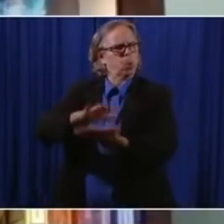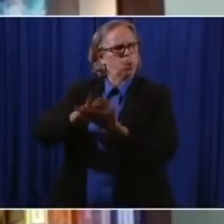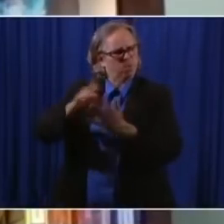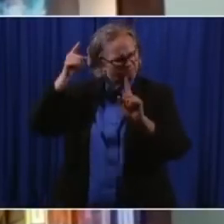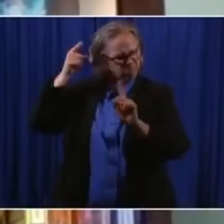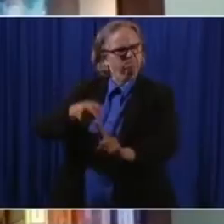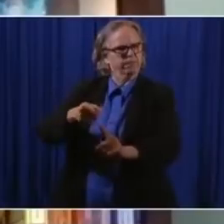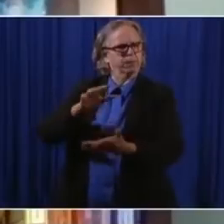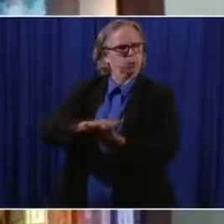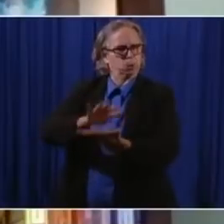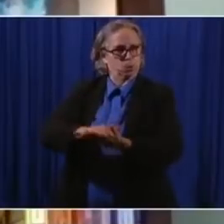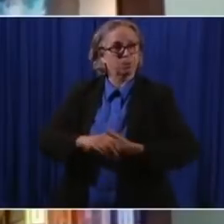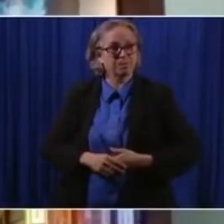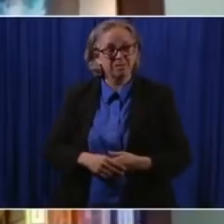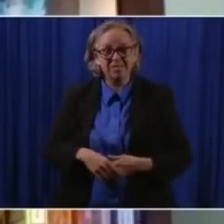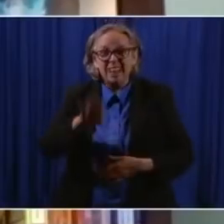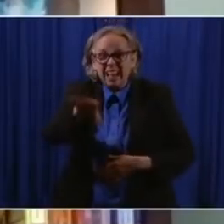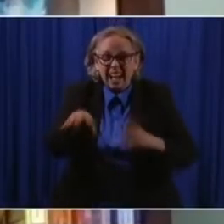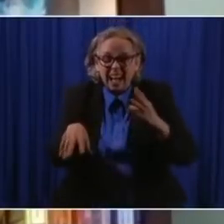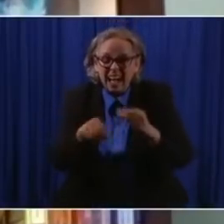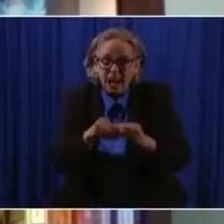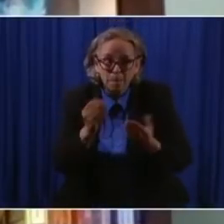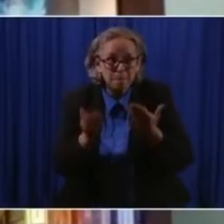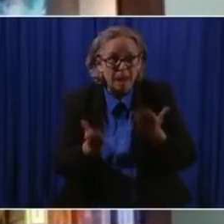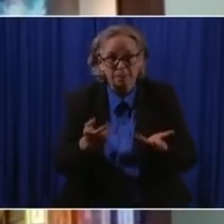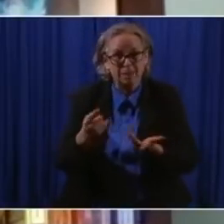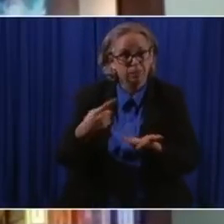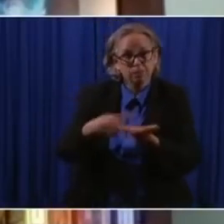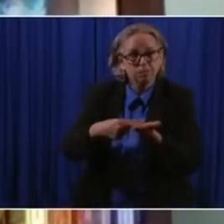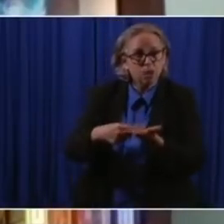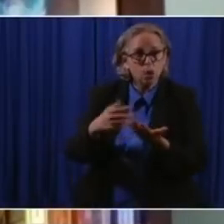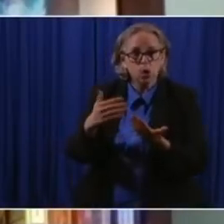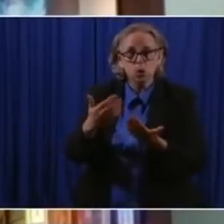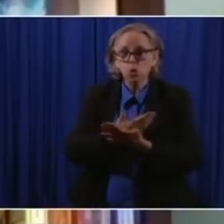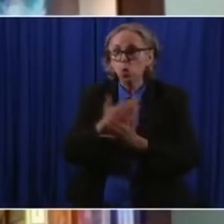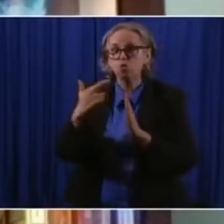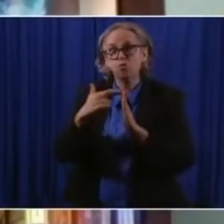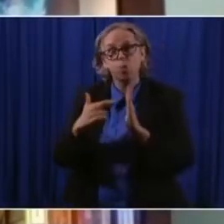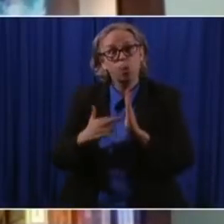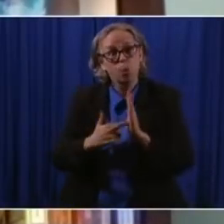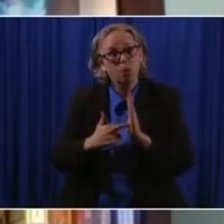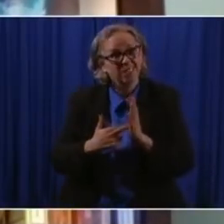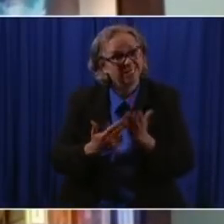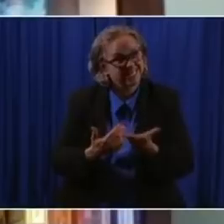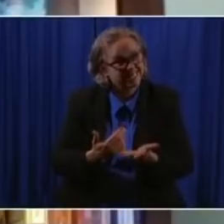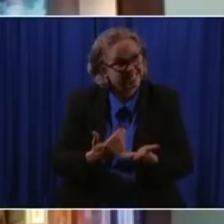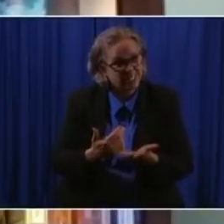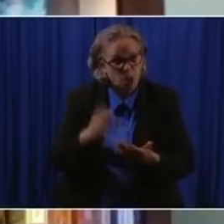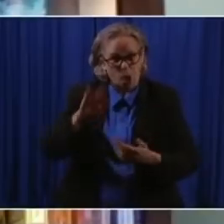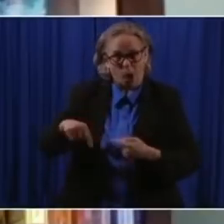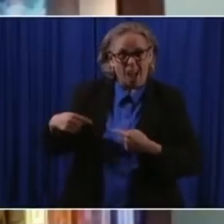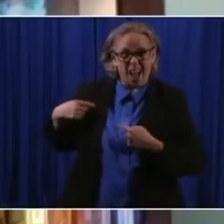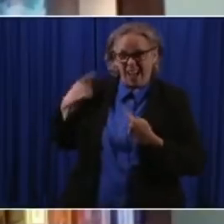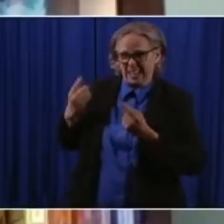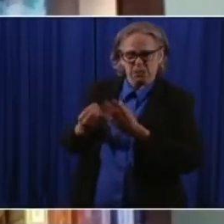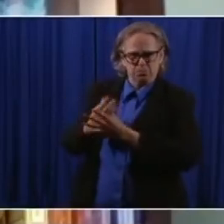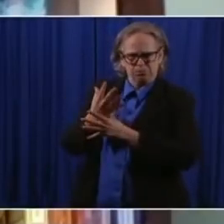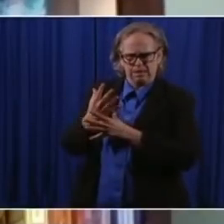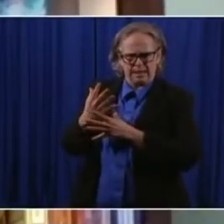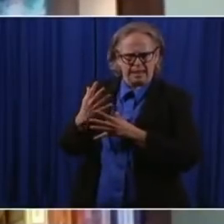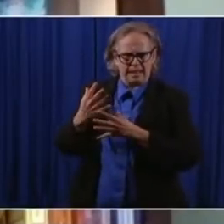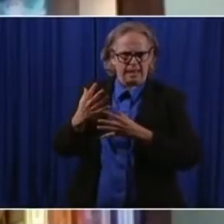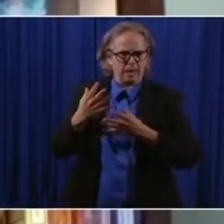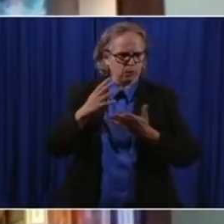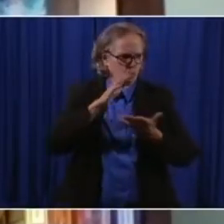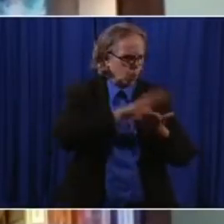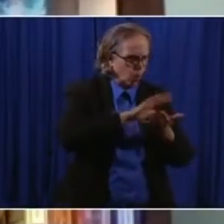about new rules. I know that last year when we were doing remote learning from home and my husband and I were both working from home, we